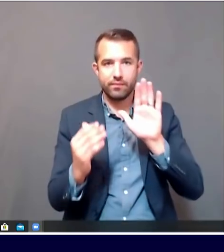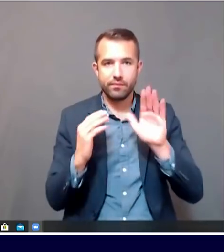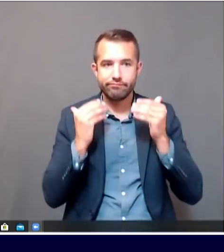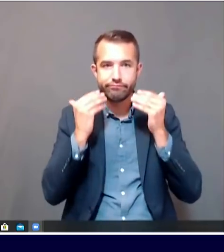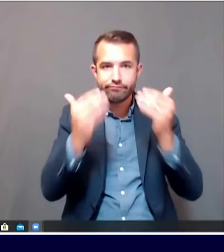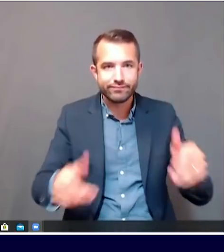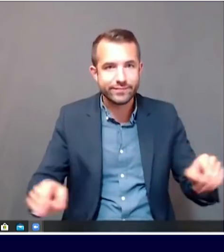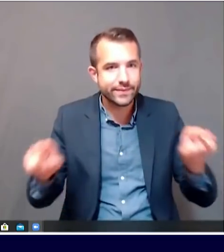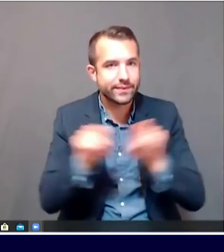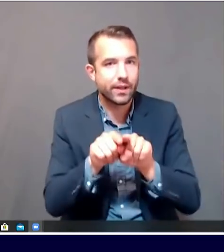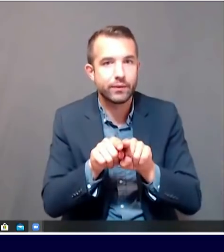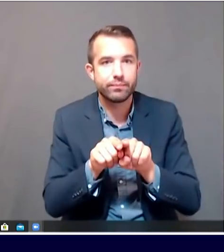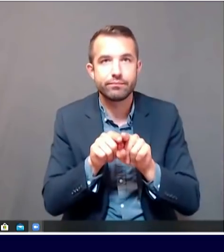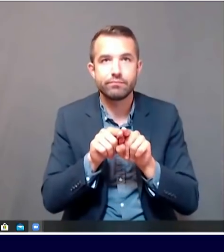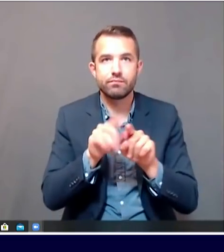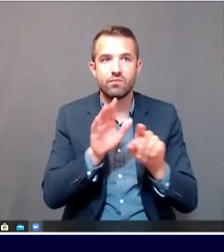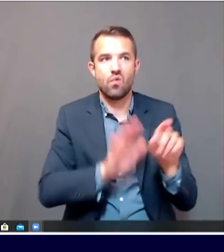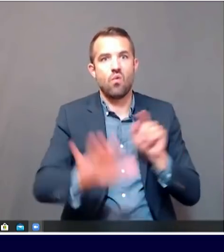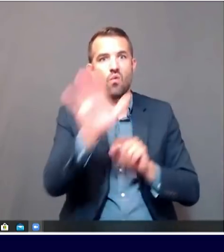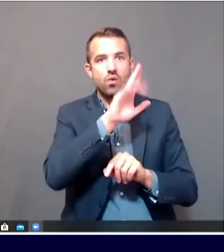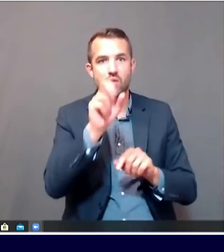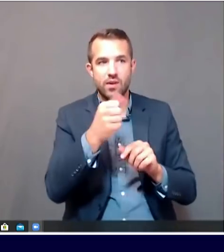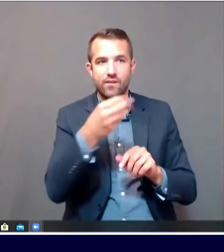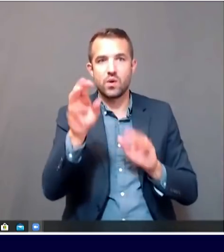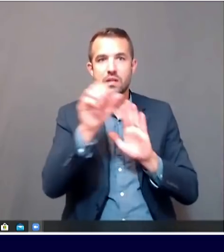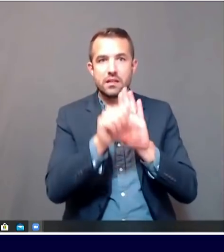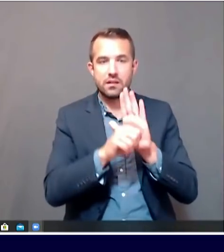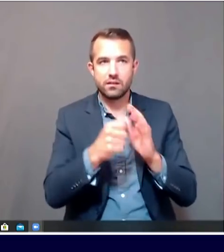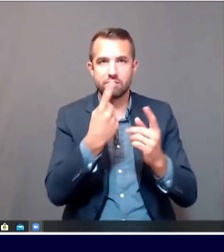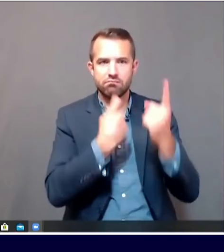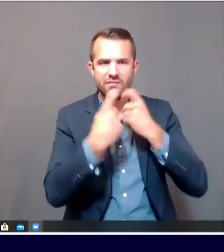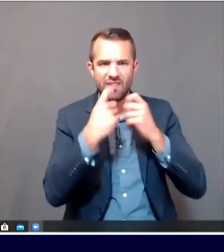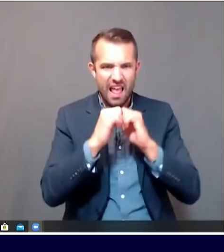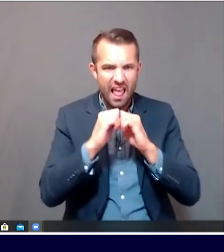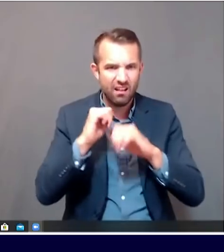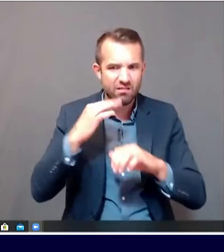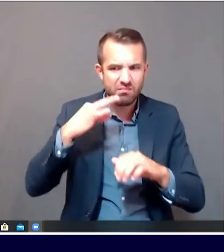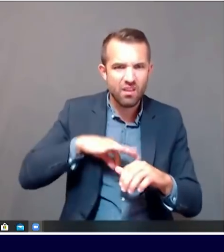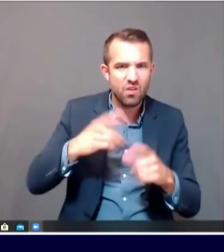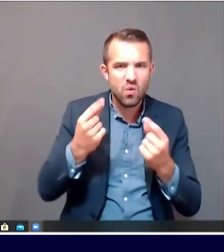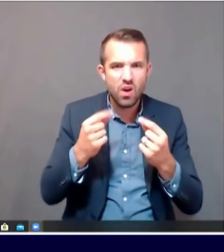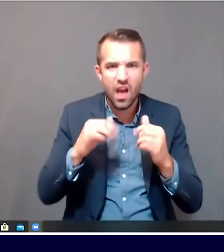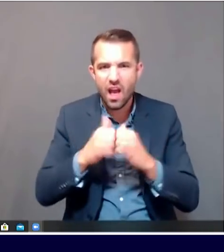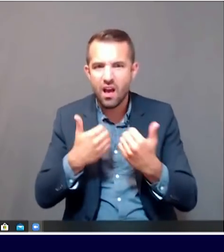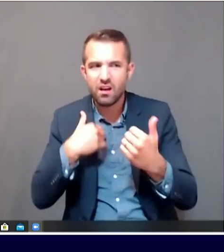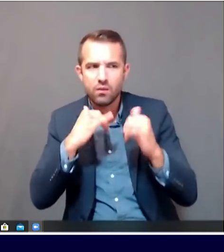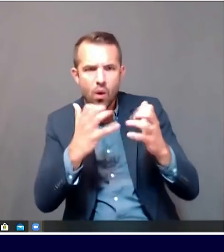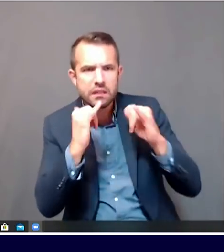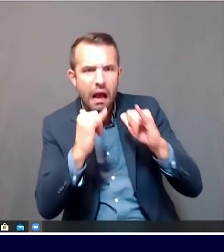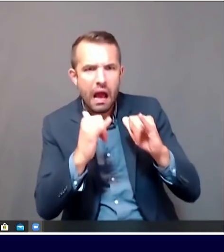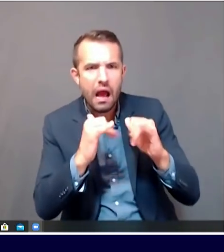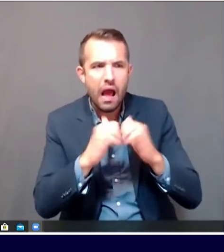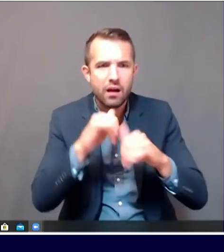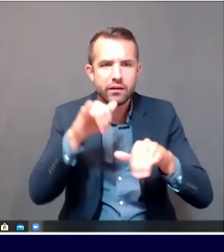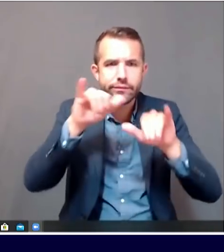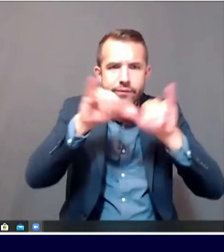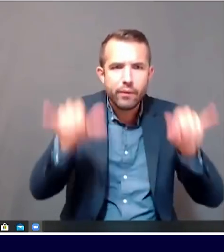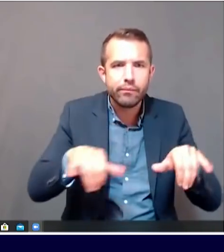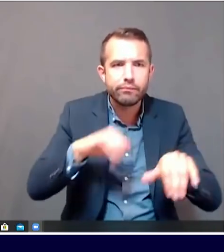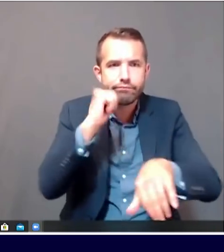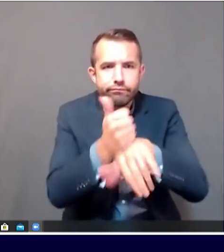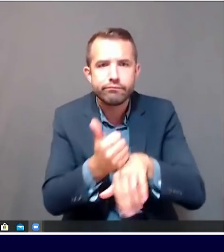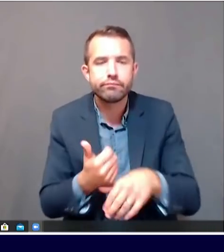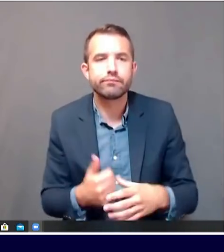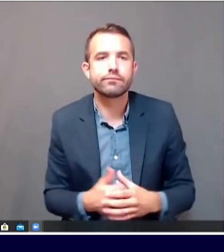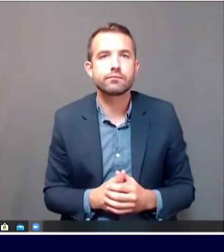across the country who have wanted to replicate the exact system that we've got here. And so I think that speaks to the fact that other states are coming